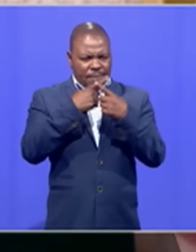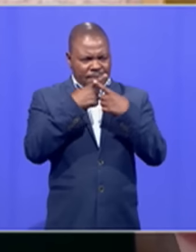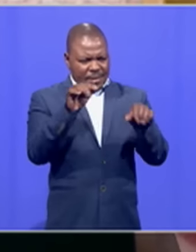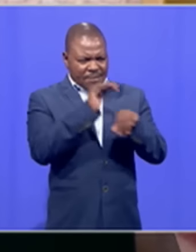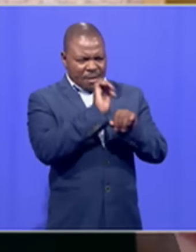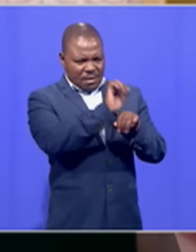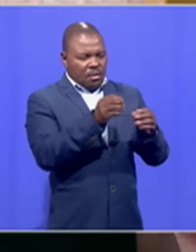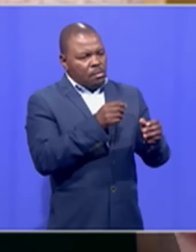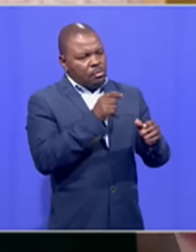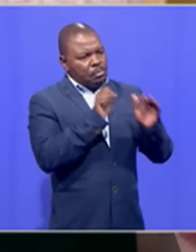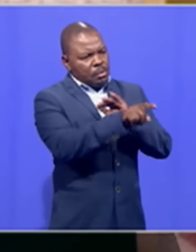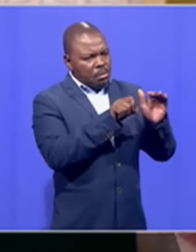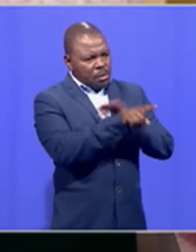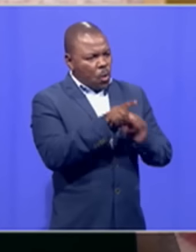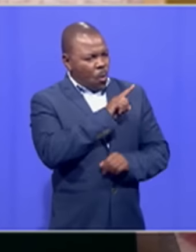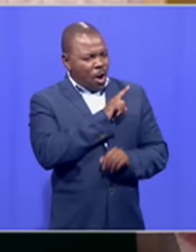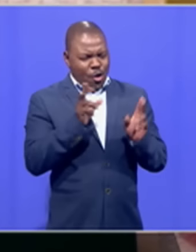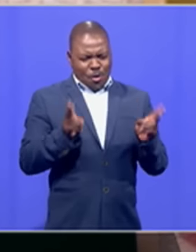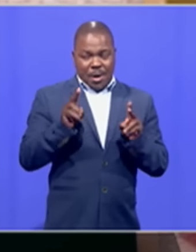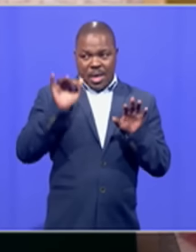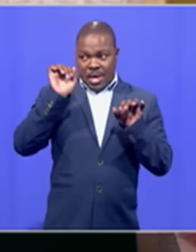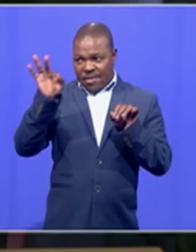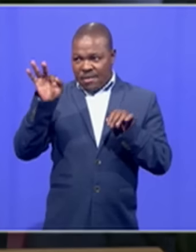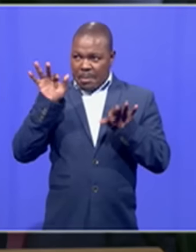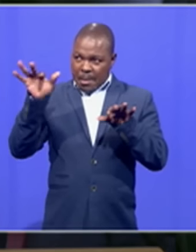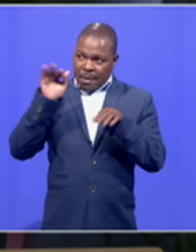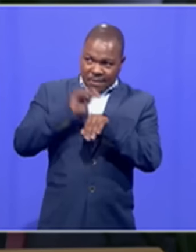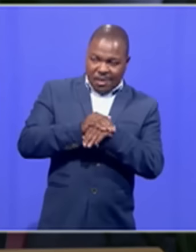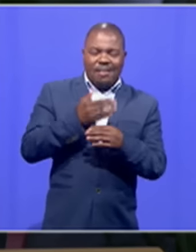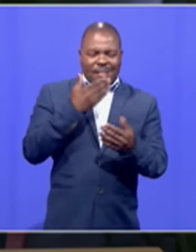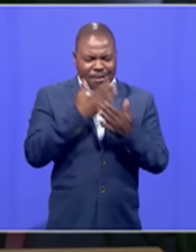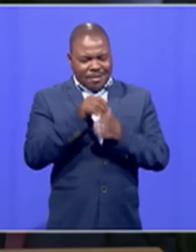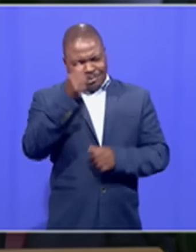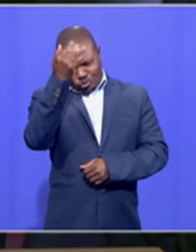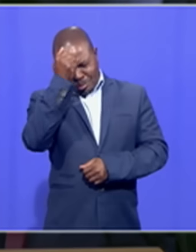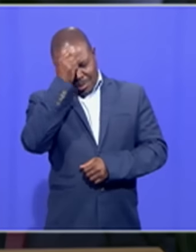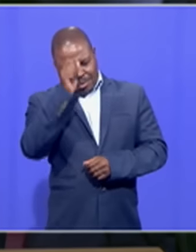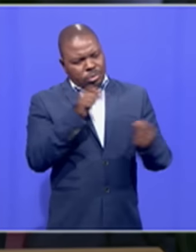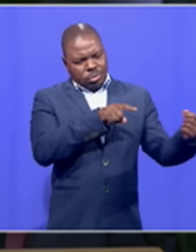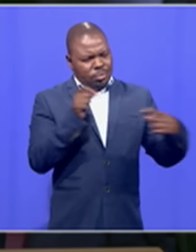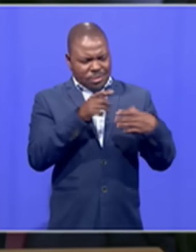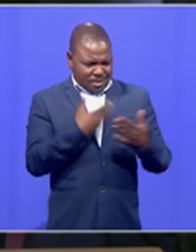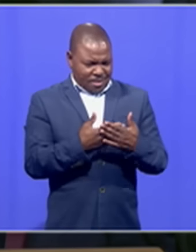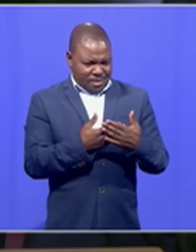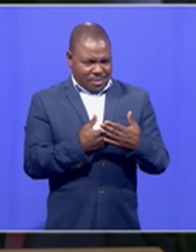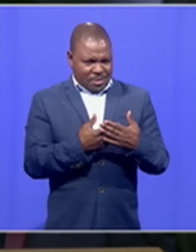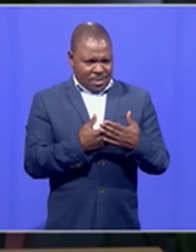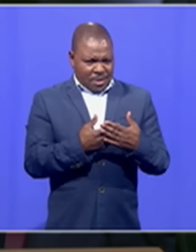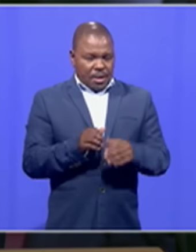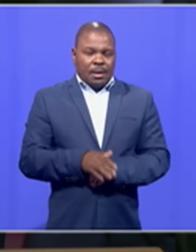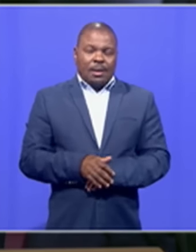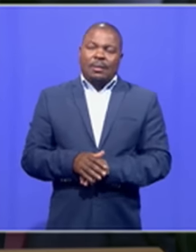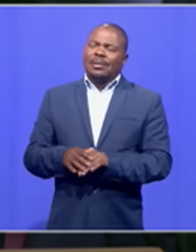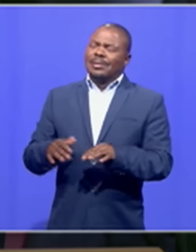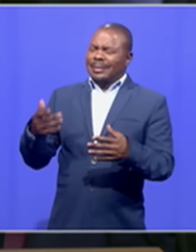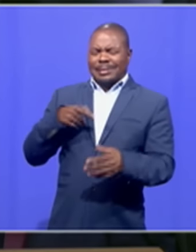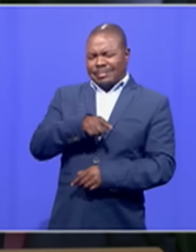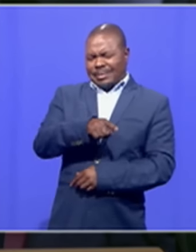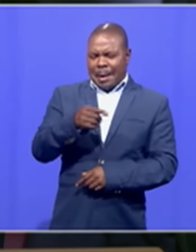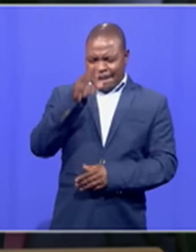other stupid messages are friends. Chair, the messages I regard as it's